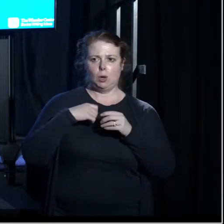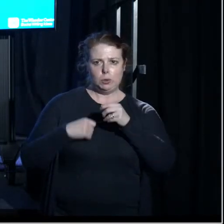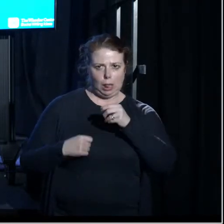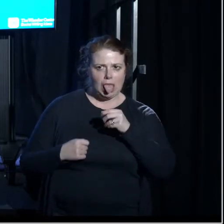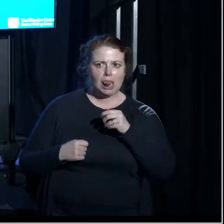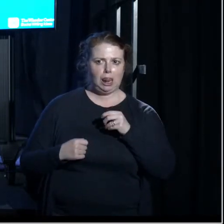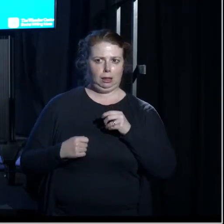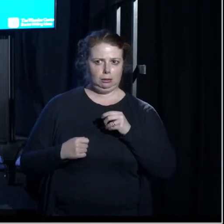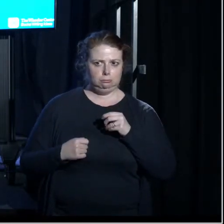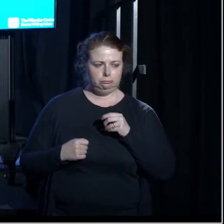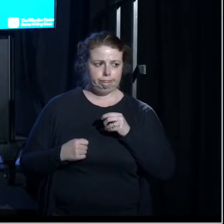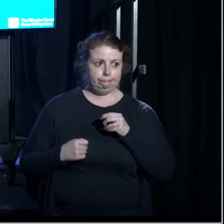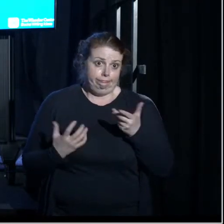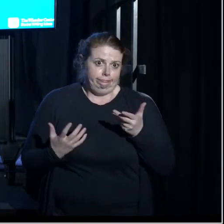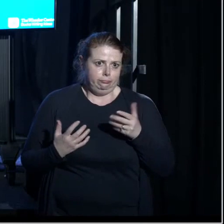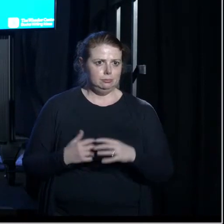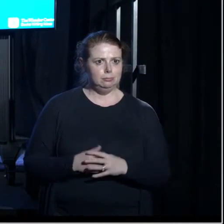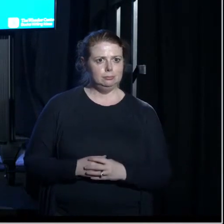Okay.